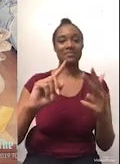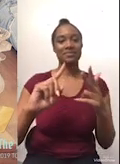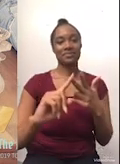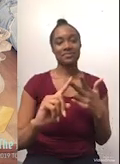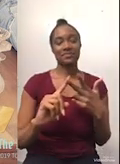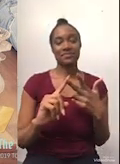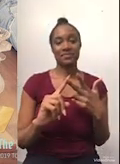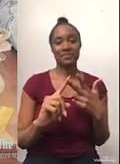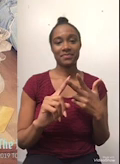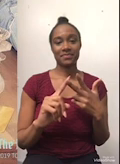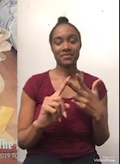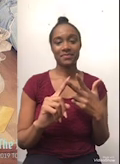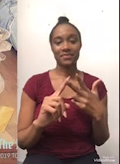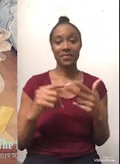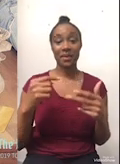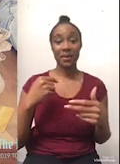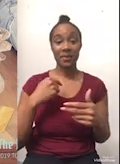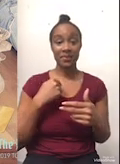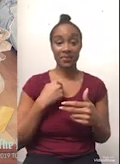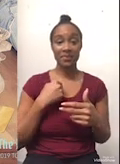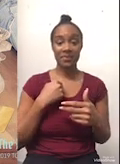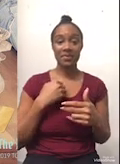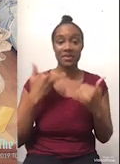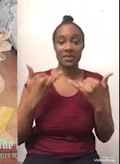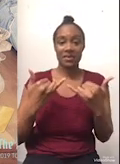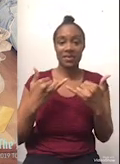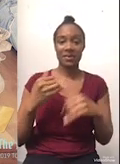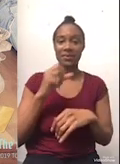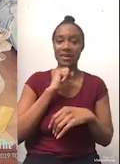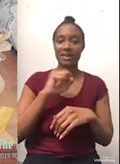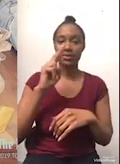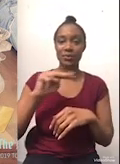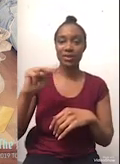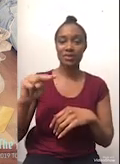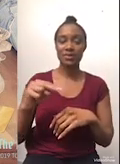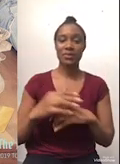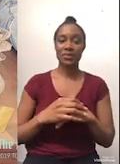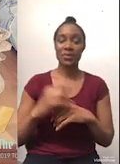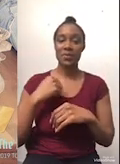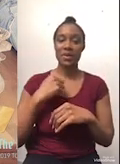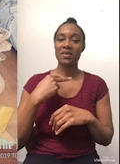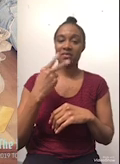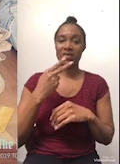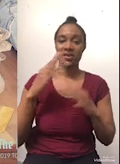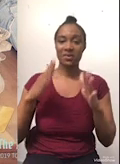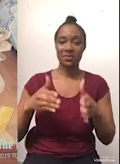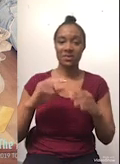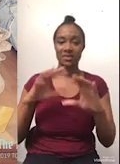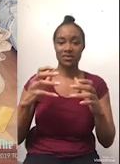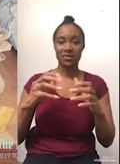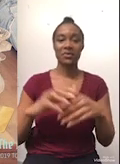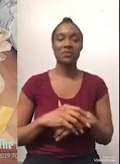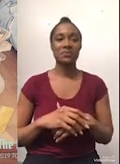Ko-Gyal, This is Ko-Gyal. I am currently 22 years old and the vocalist of Uptension. Wei,